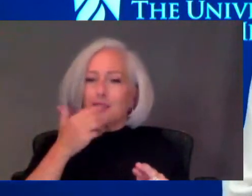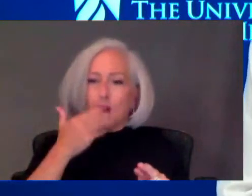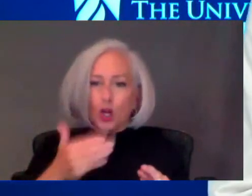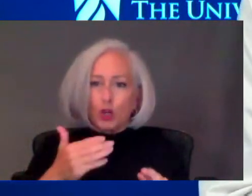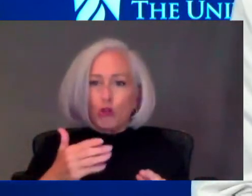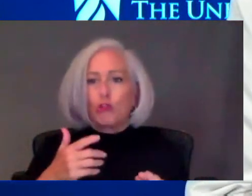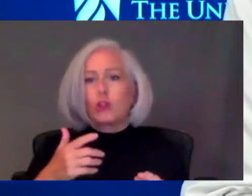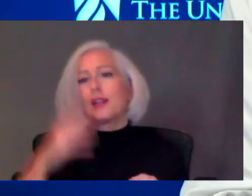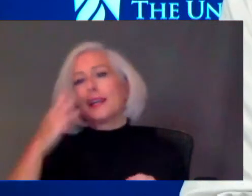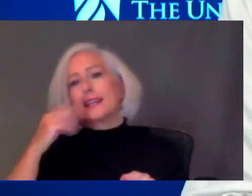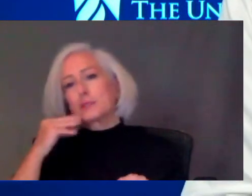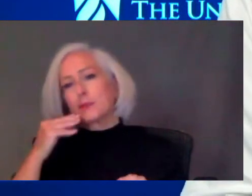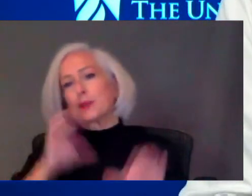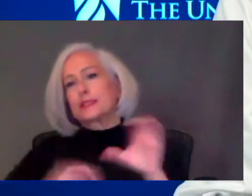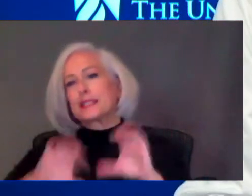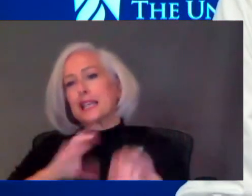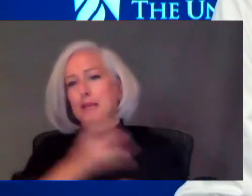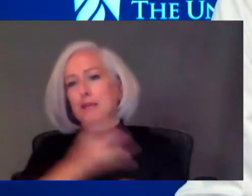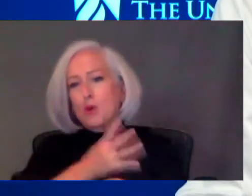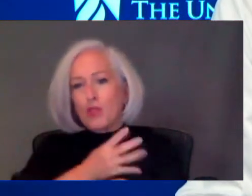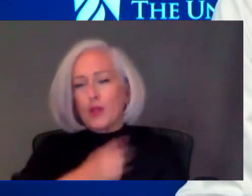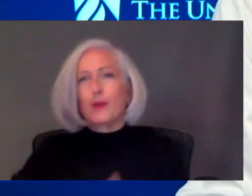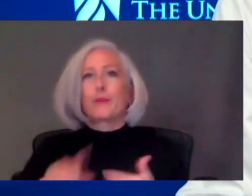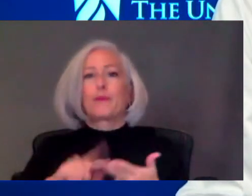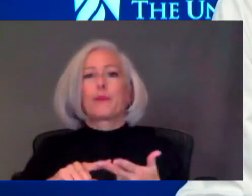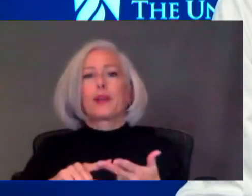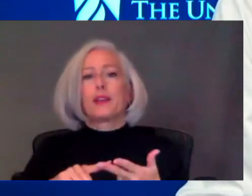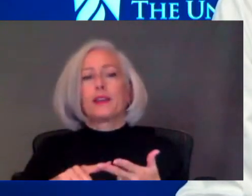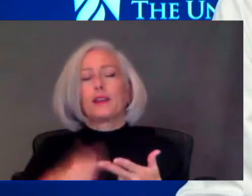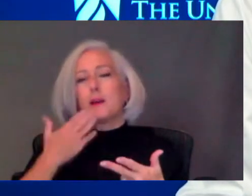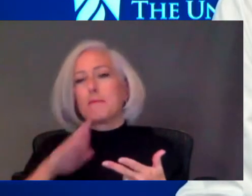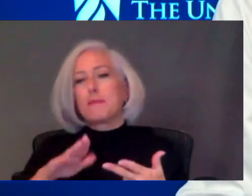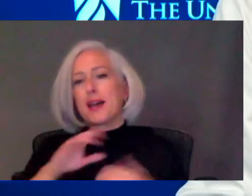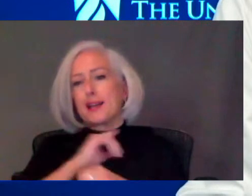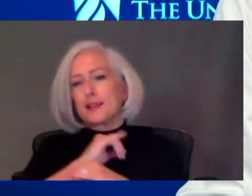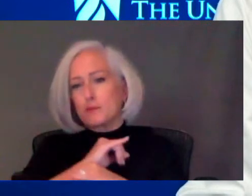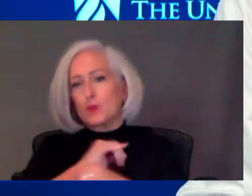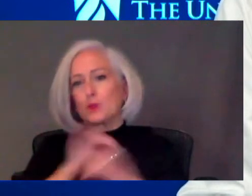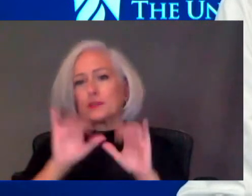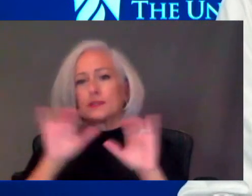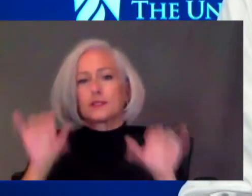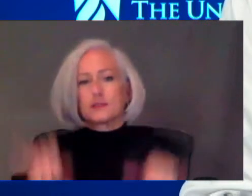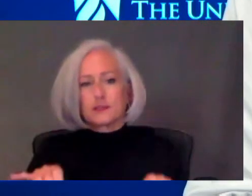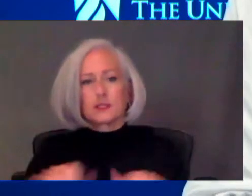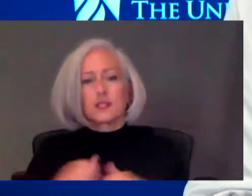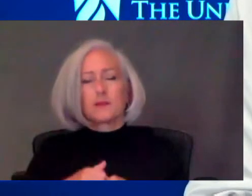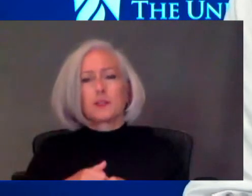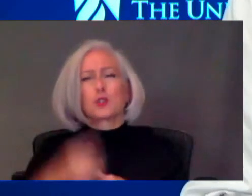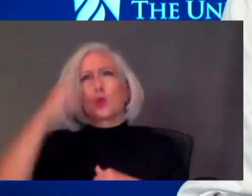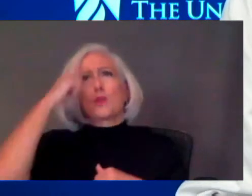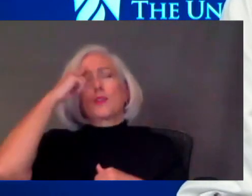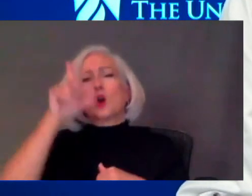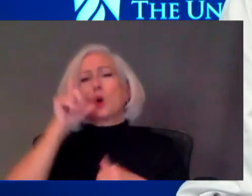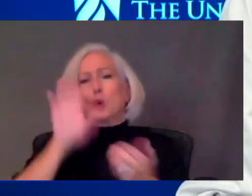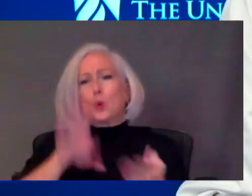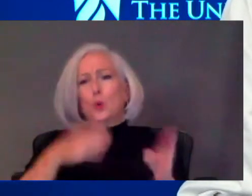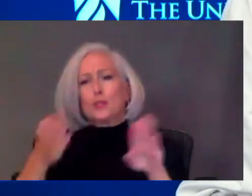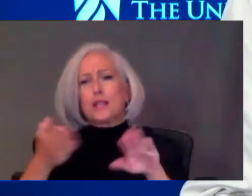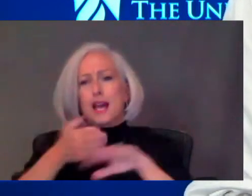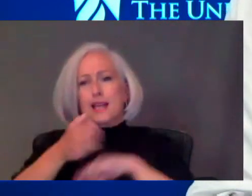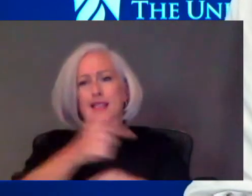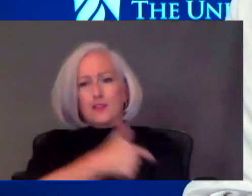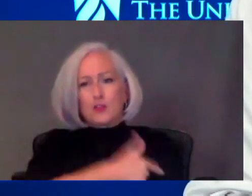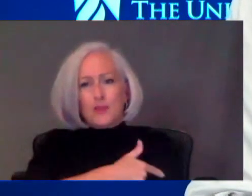who either have had an organ transplant, have active chemotherapy, or have lots of comorbid diseases. They're